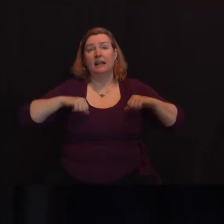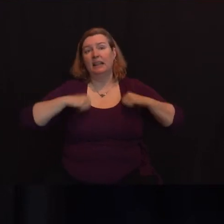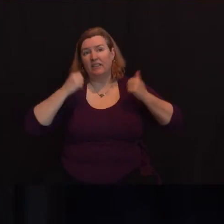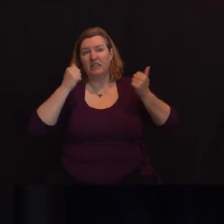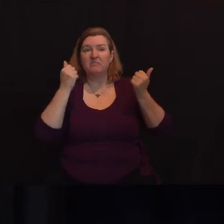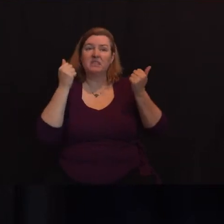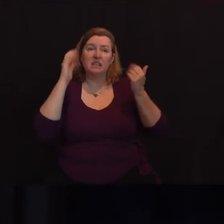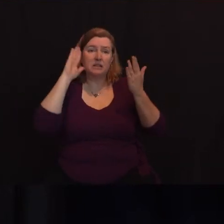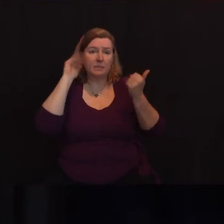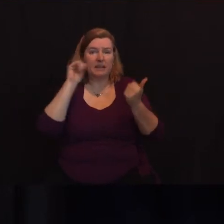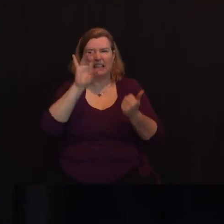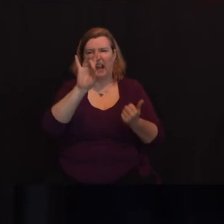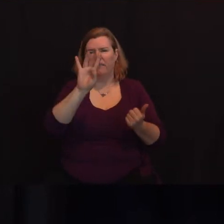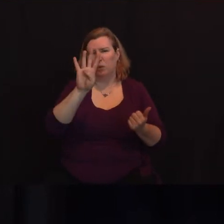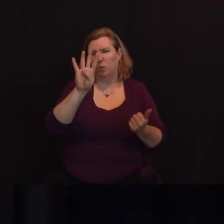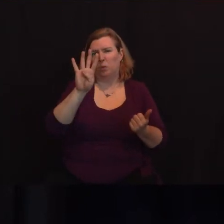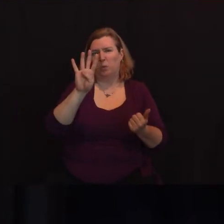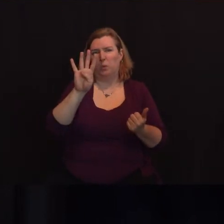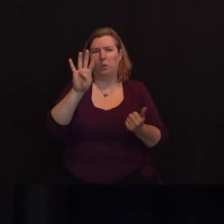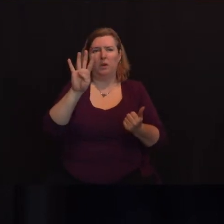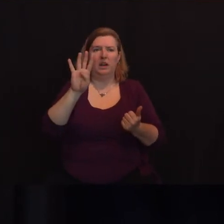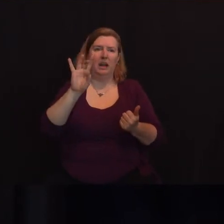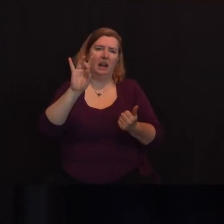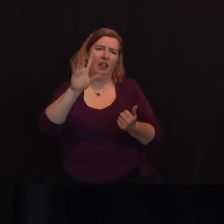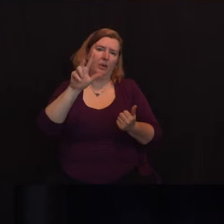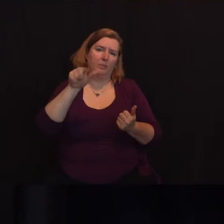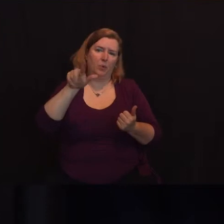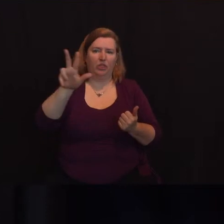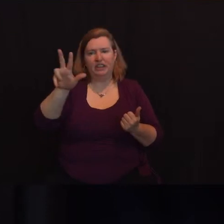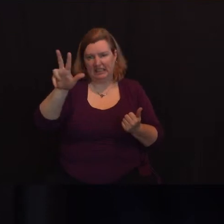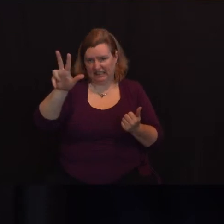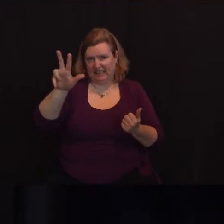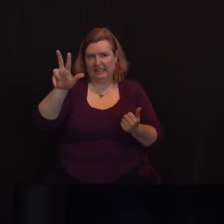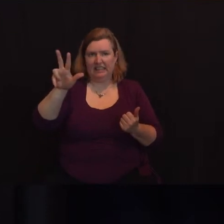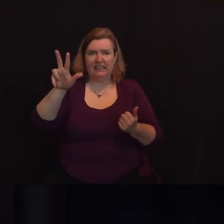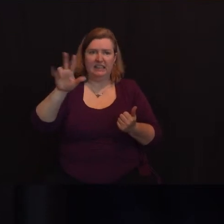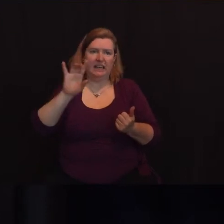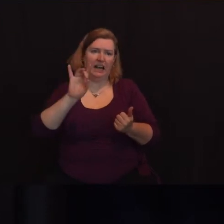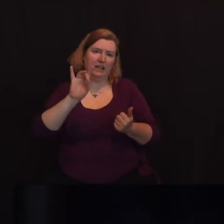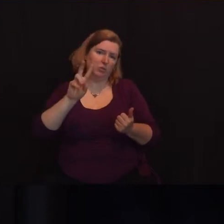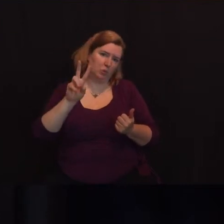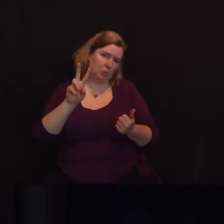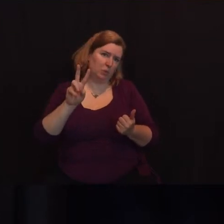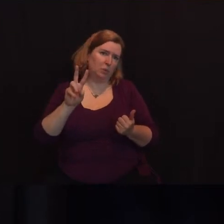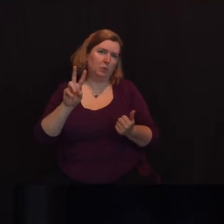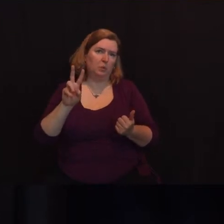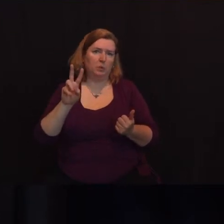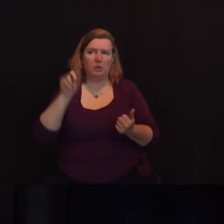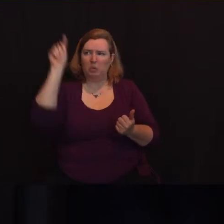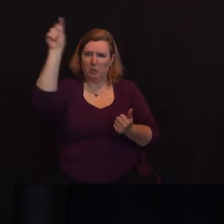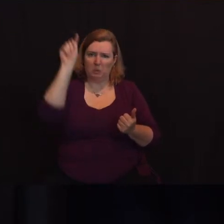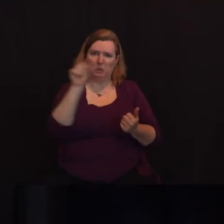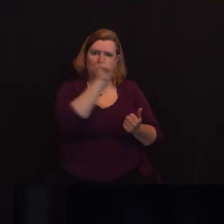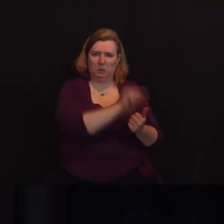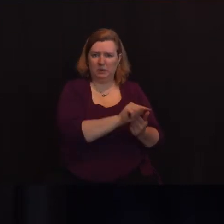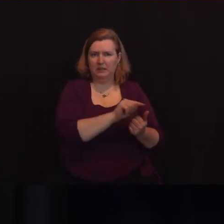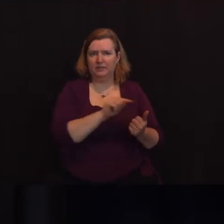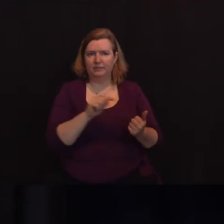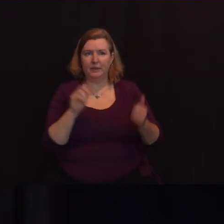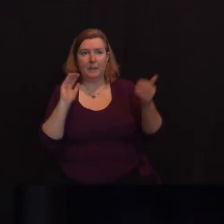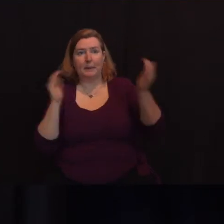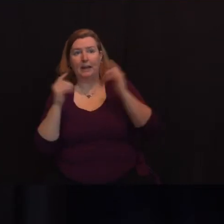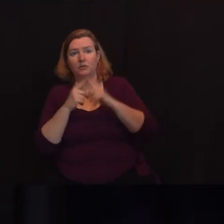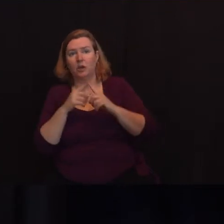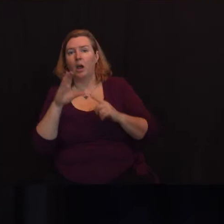84, 83.3 years, and 82.6 years, respectively. In comparison, Cumberland and